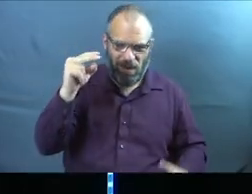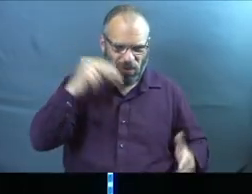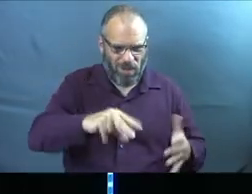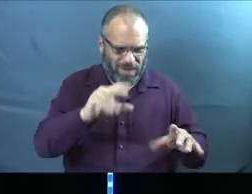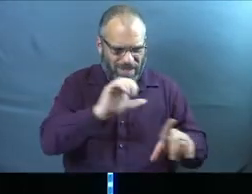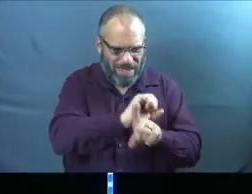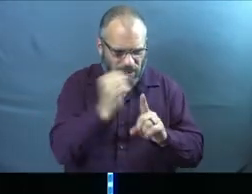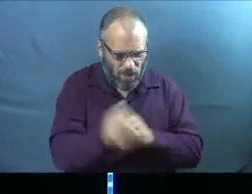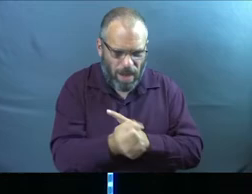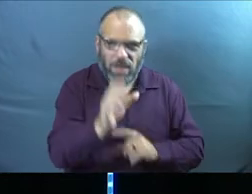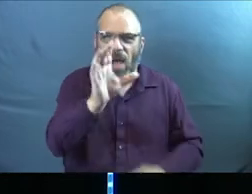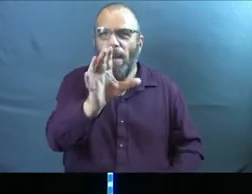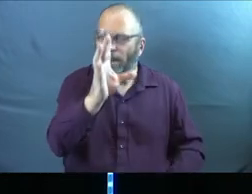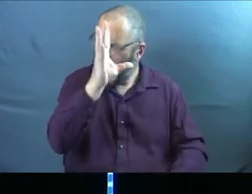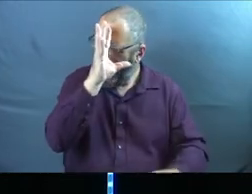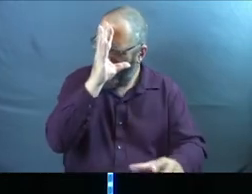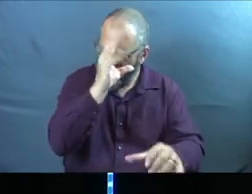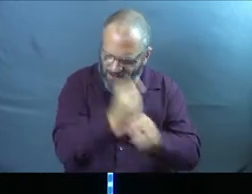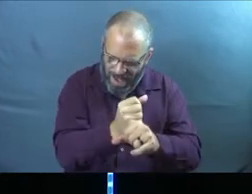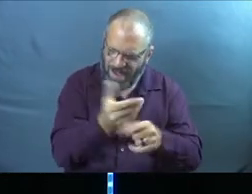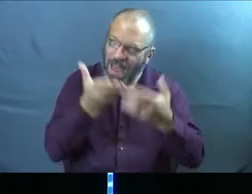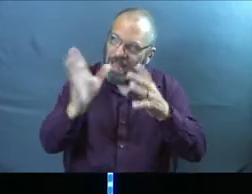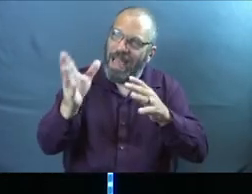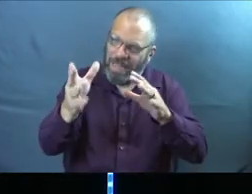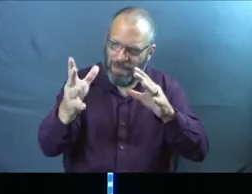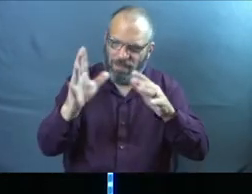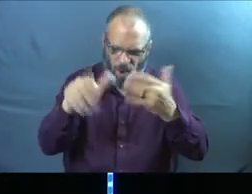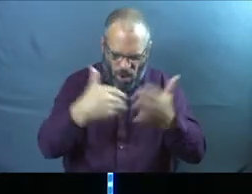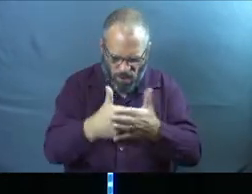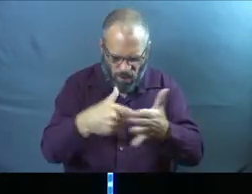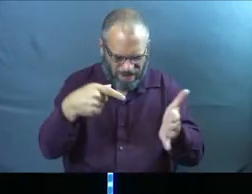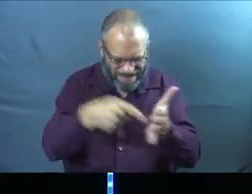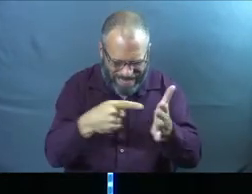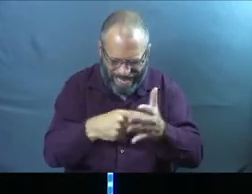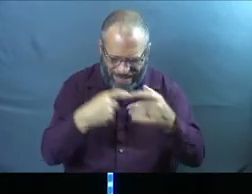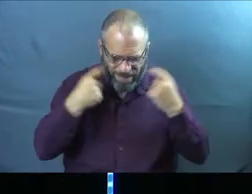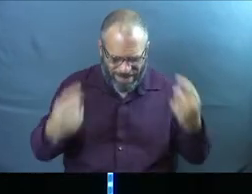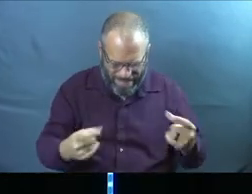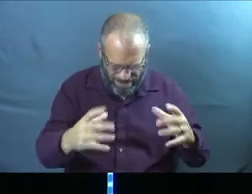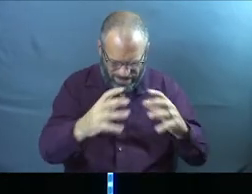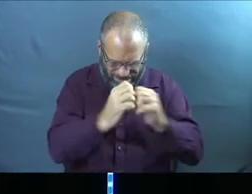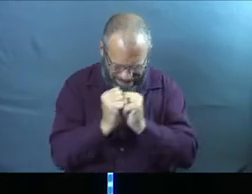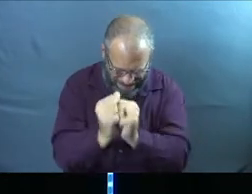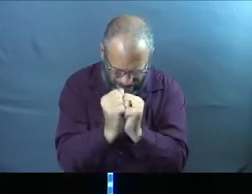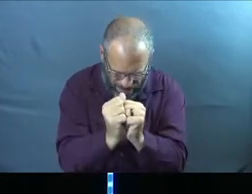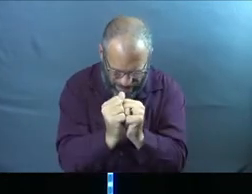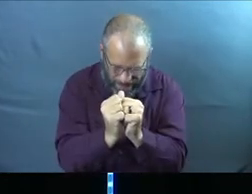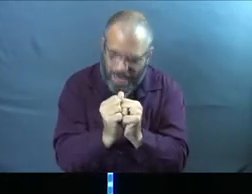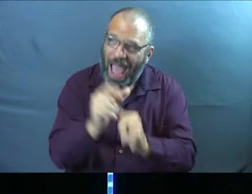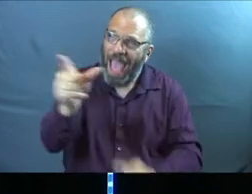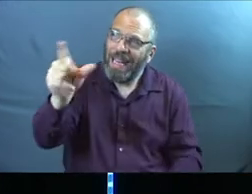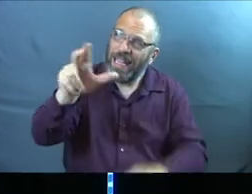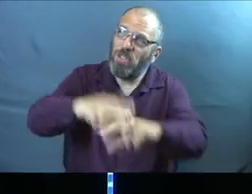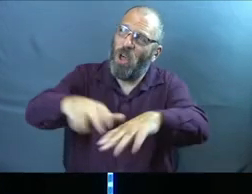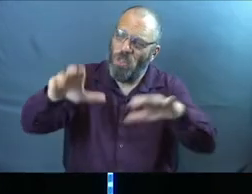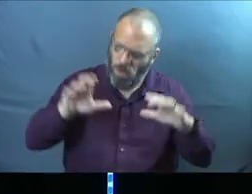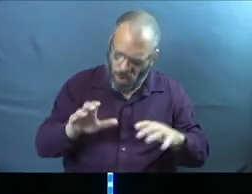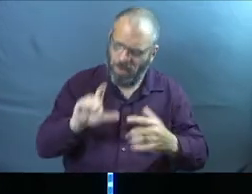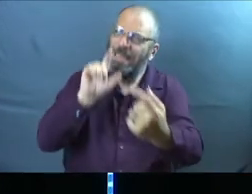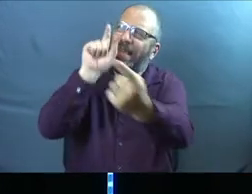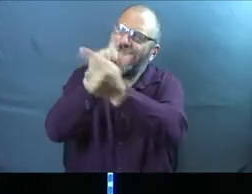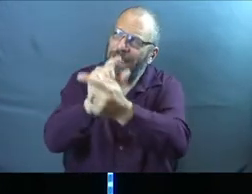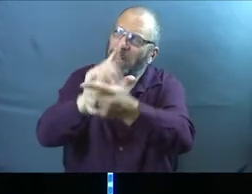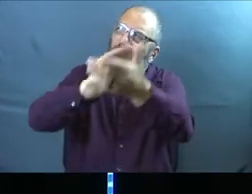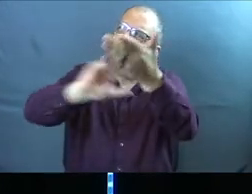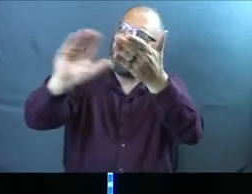is you have got to, by faith, let him consolidate those debts at the King of the Universe's throne. You got to come to him and let him